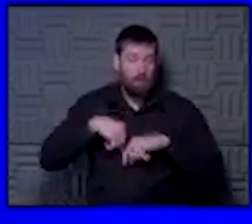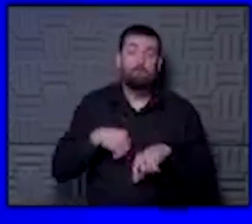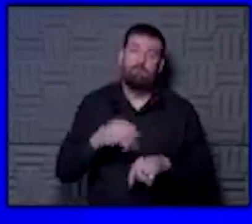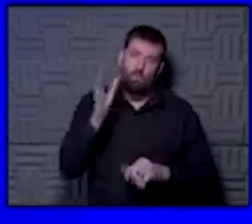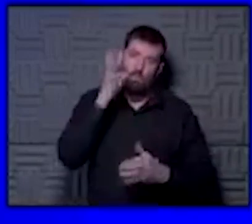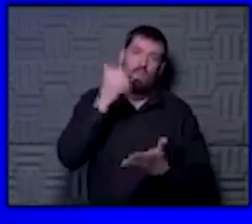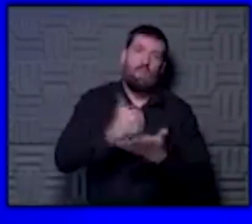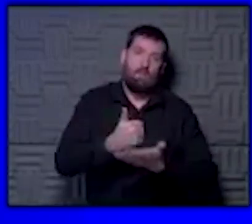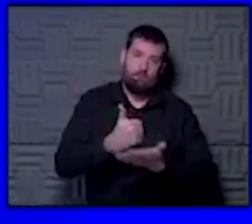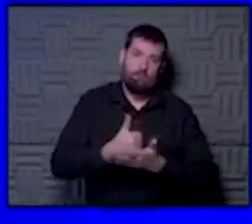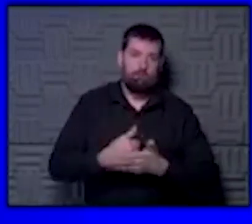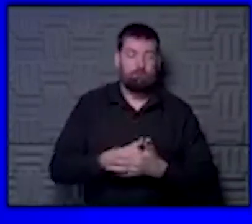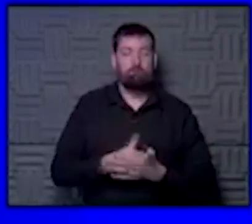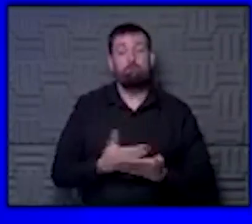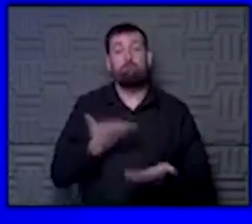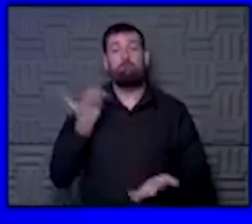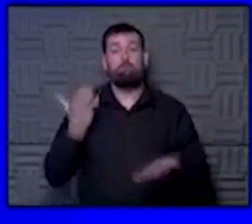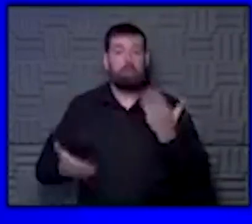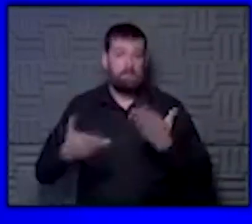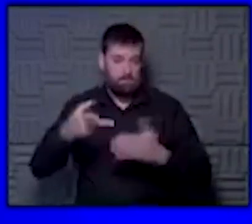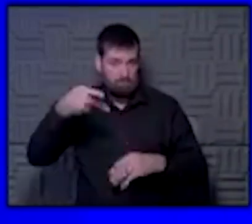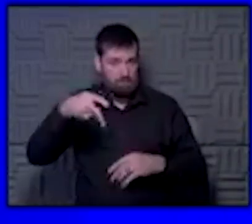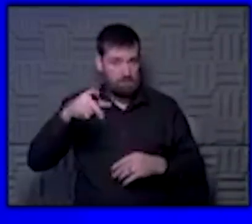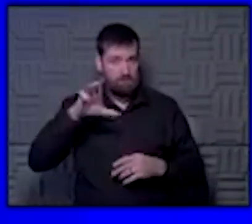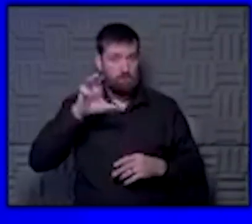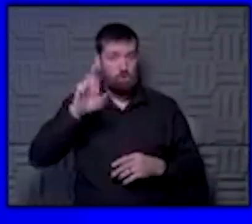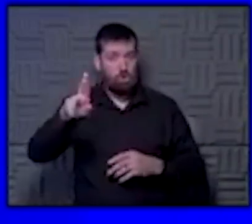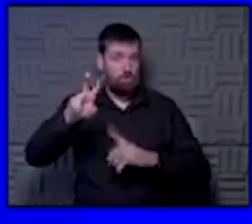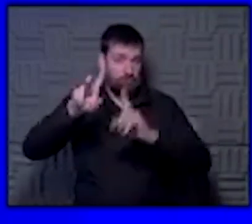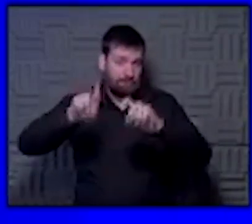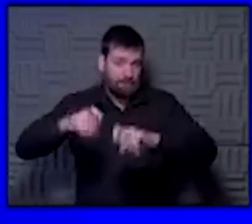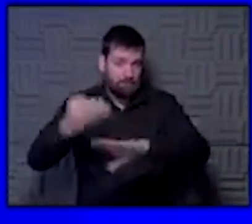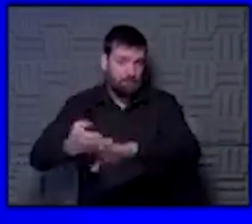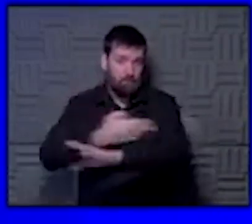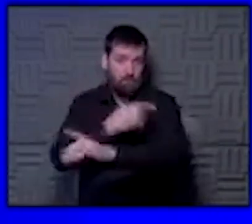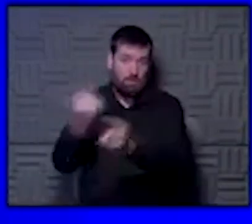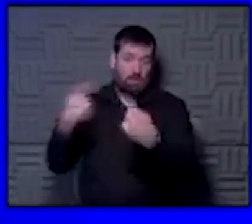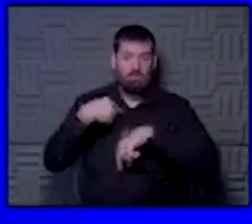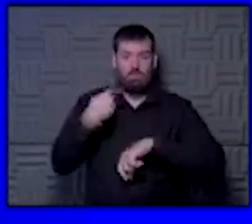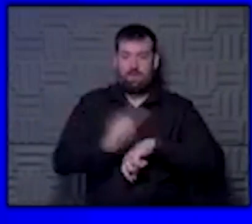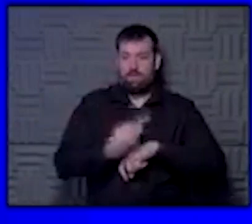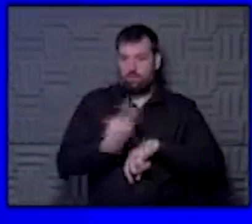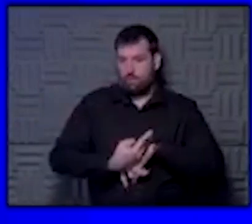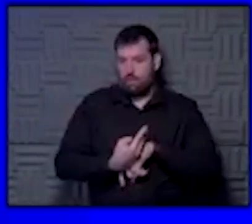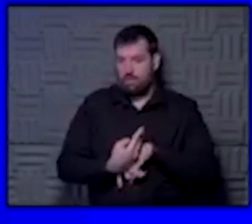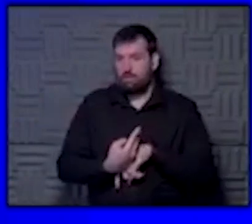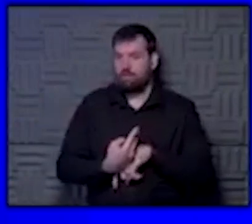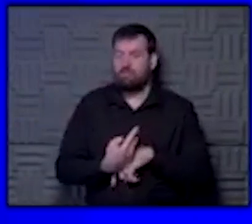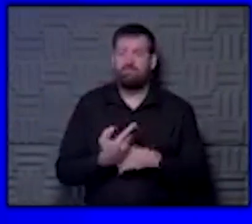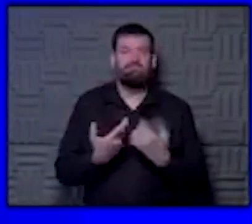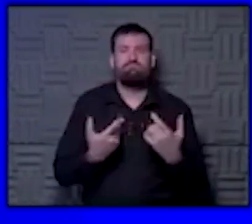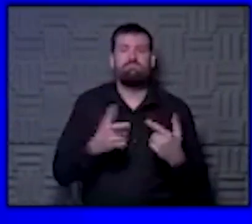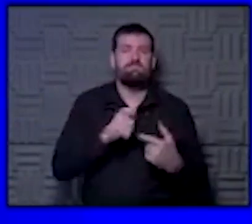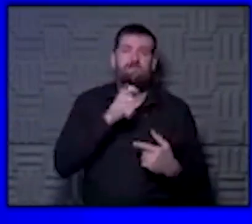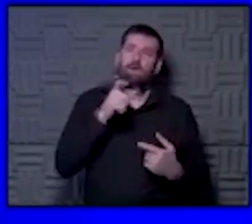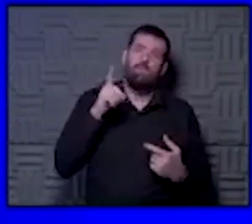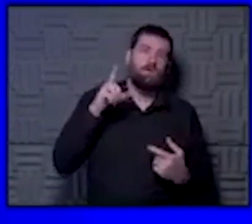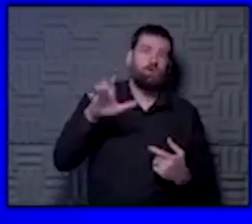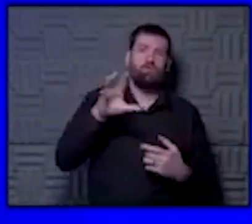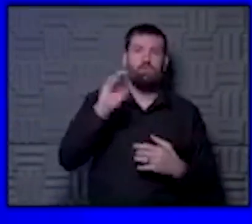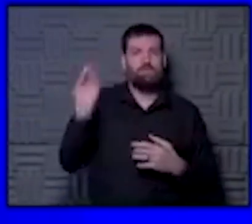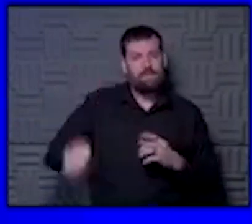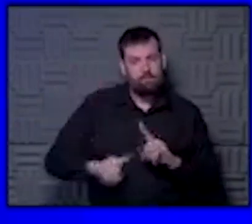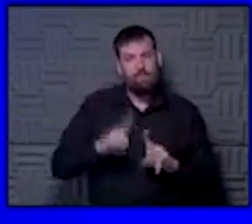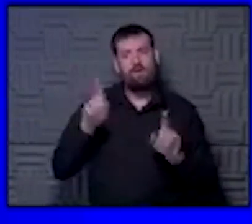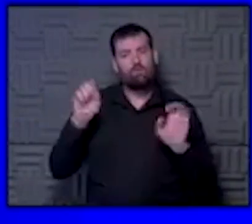days. Maybe getting a PCR test prior to coming home, 1 to 2 days prior to coming home. It's all layers. It's not 100%, but those are things